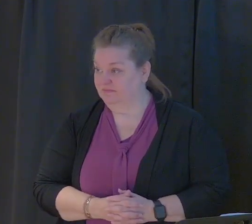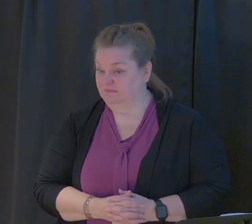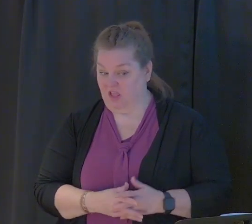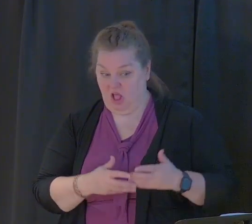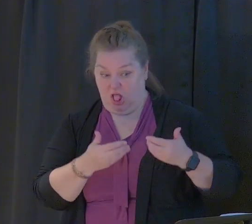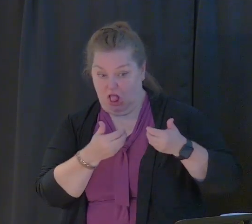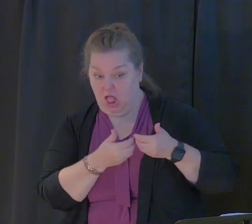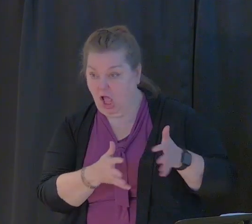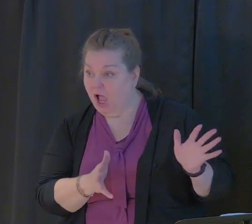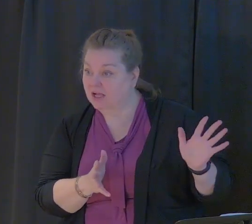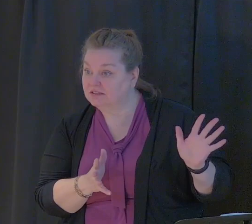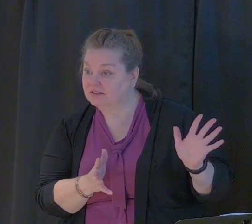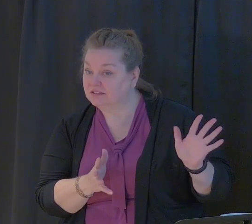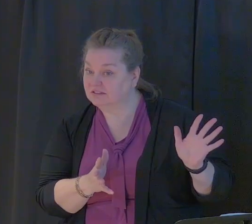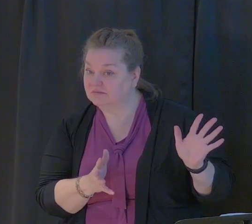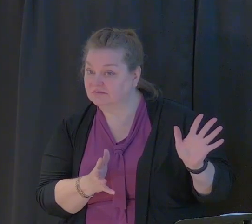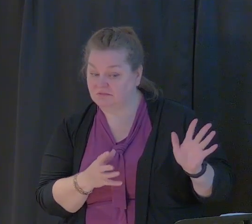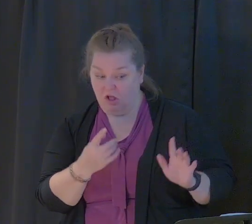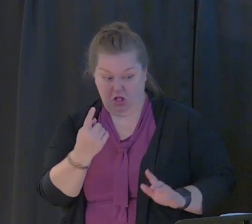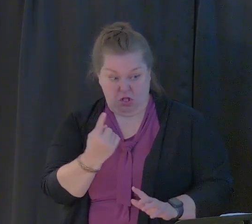Lost in a world?